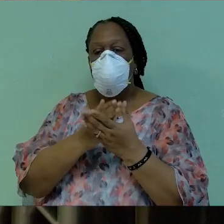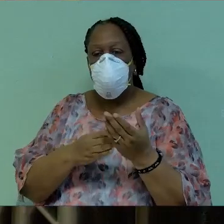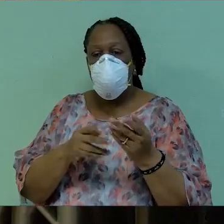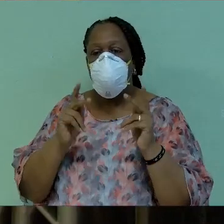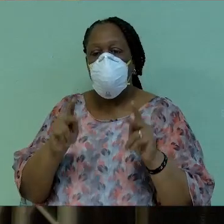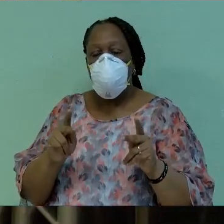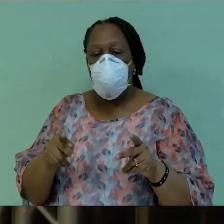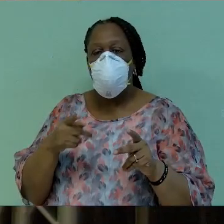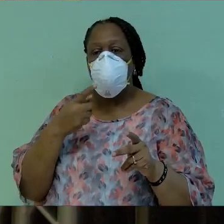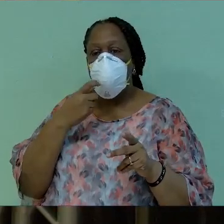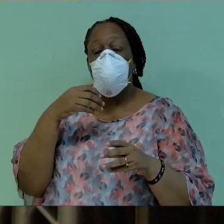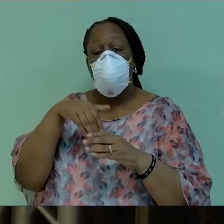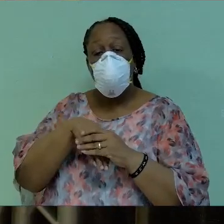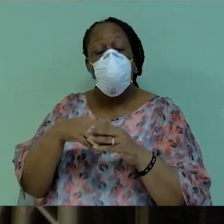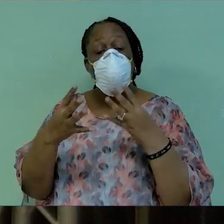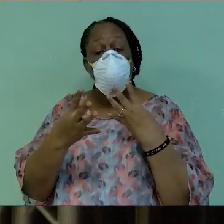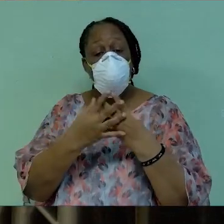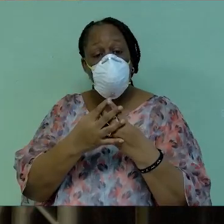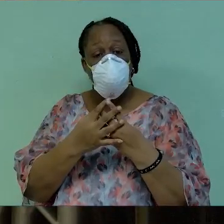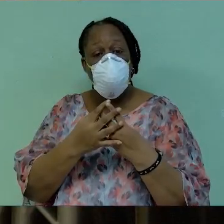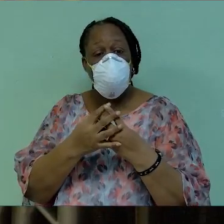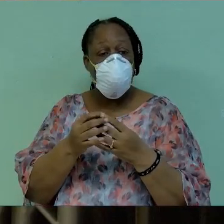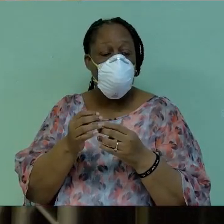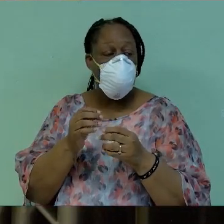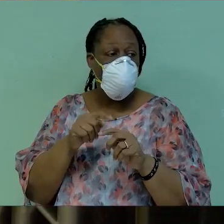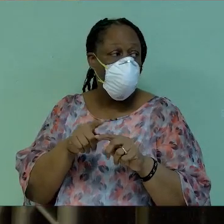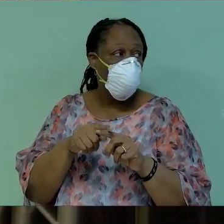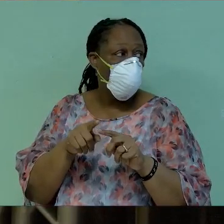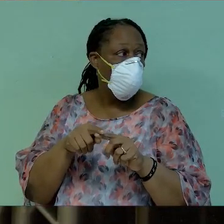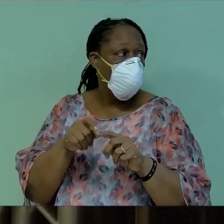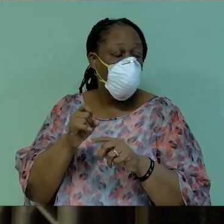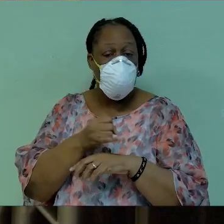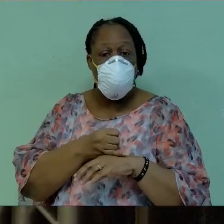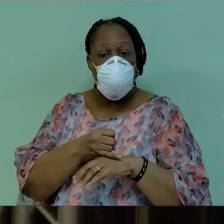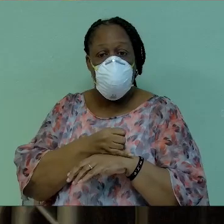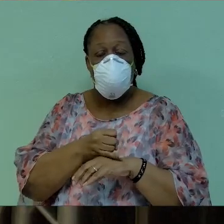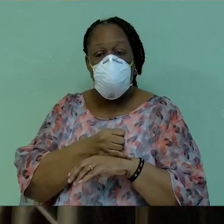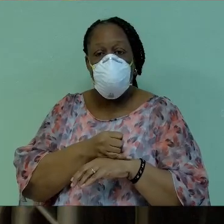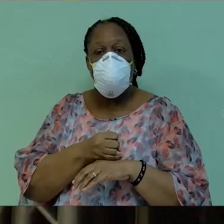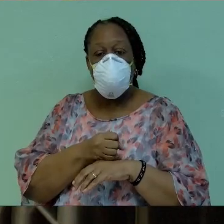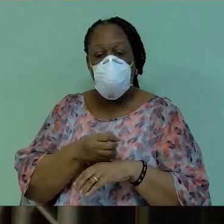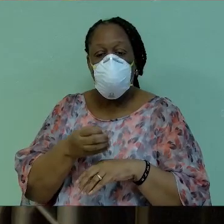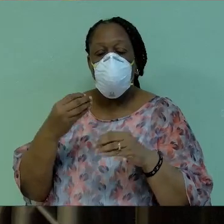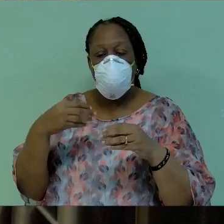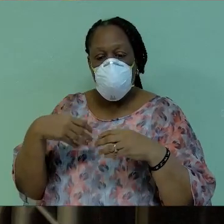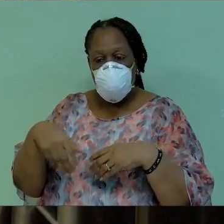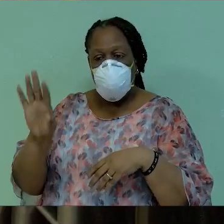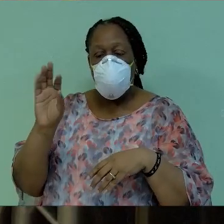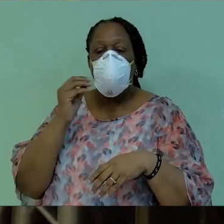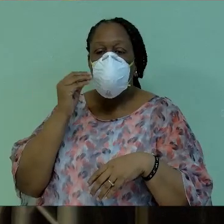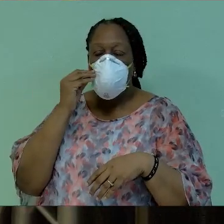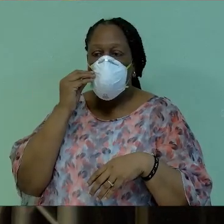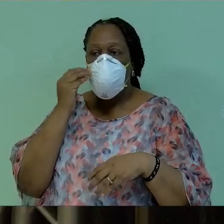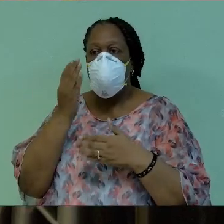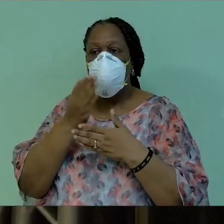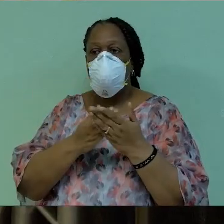the Cayman Islands, Bermuda. They had already released inmates from their prisons.